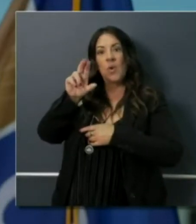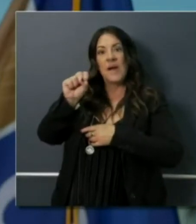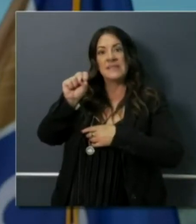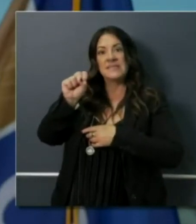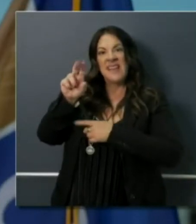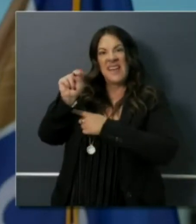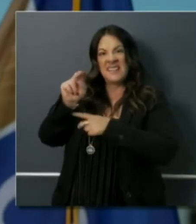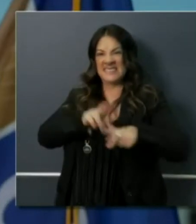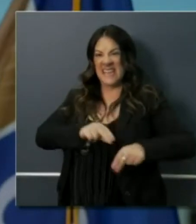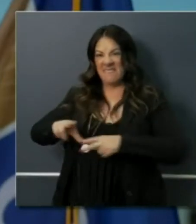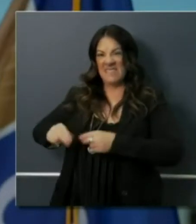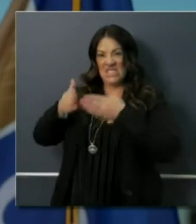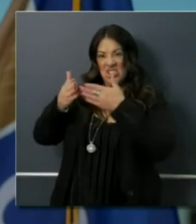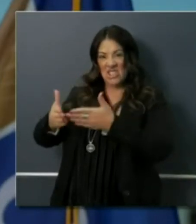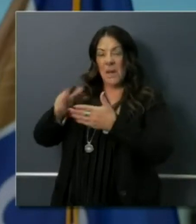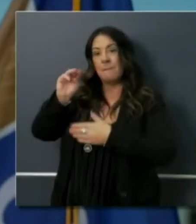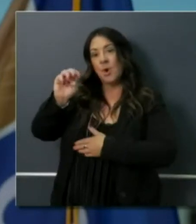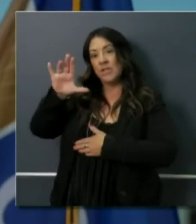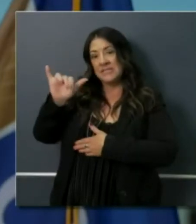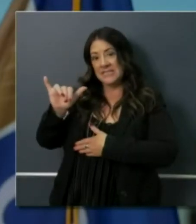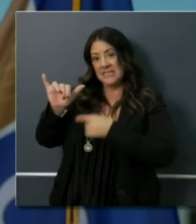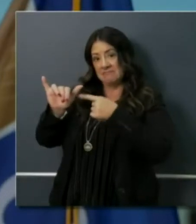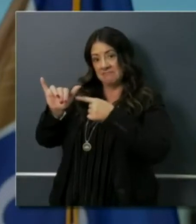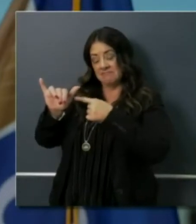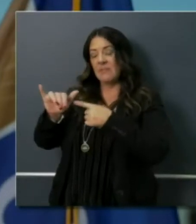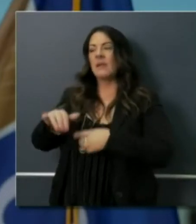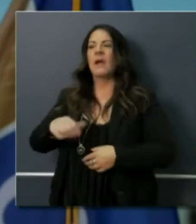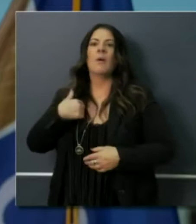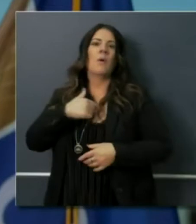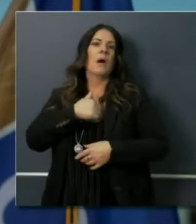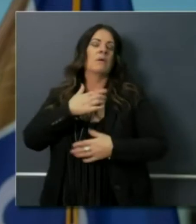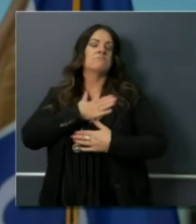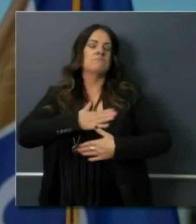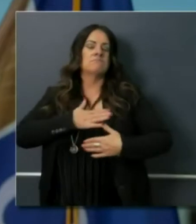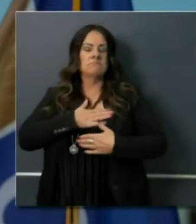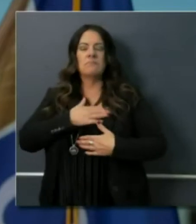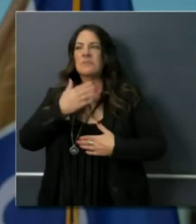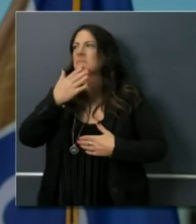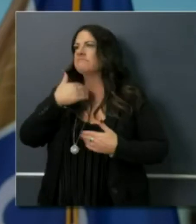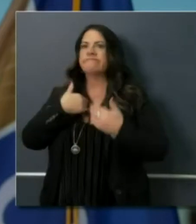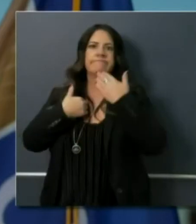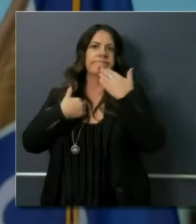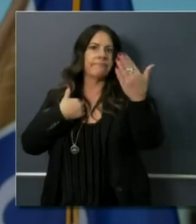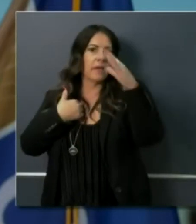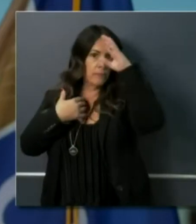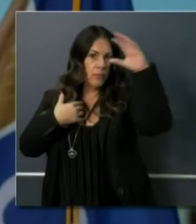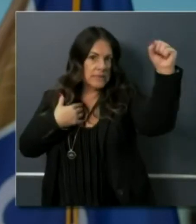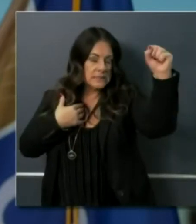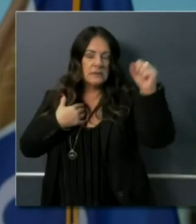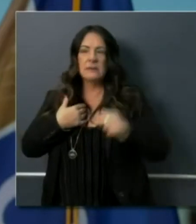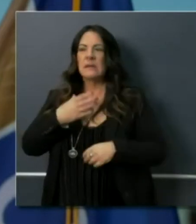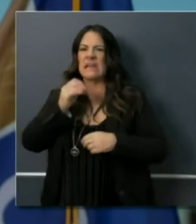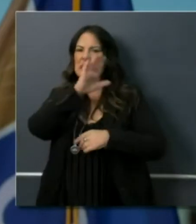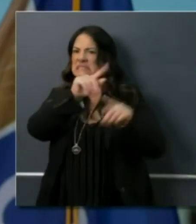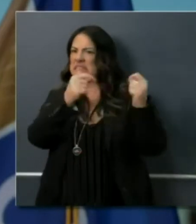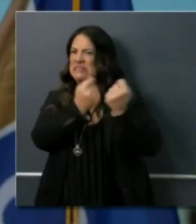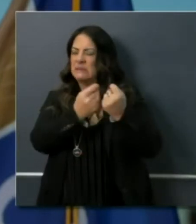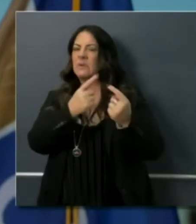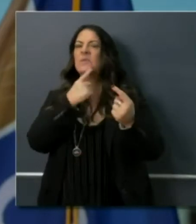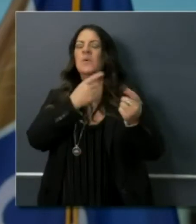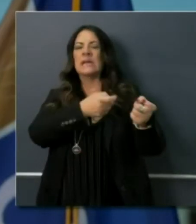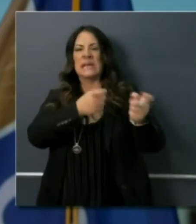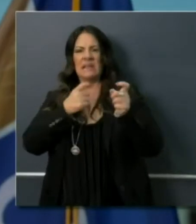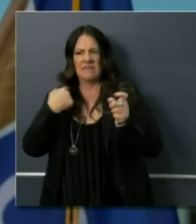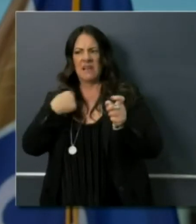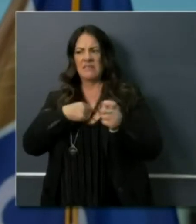today, working with the Navy, we were very pleased, and I want to thank the President and his entire team for affording us